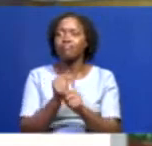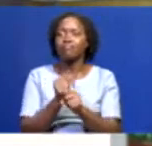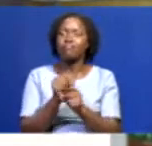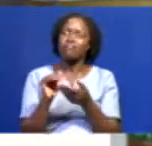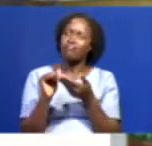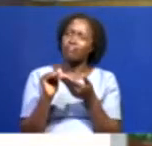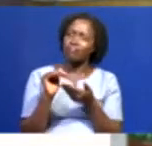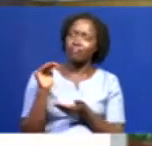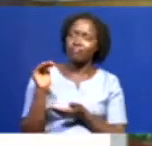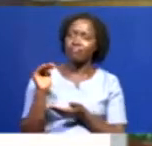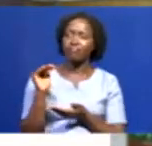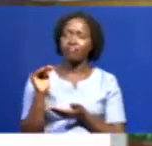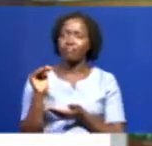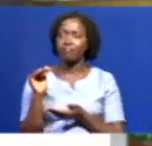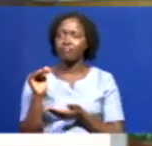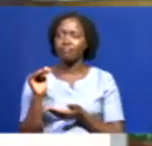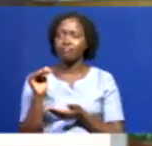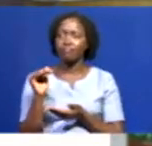more